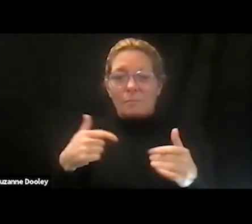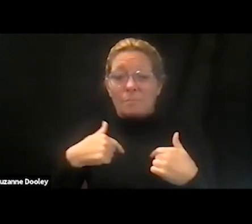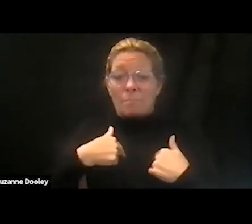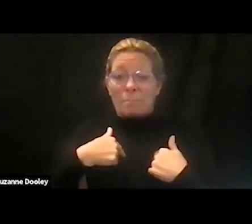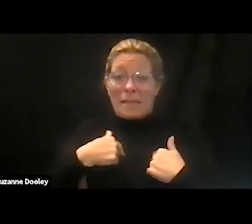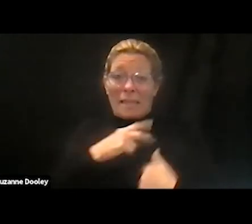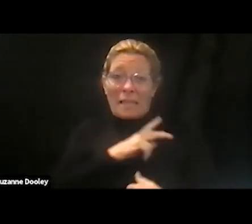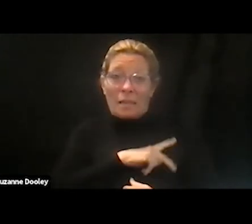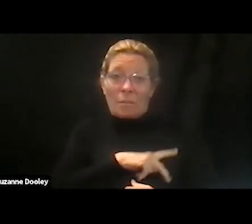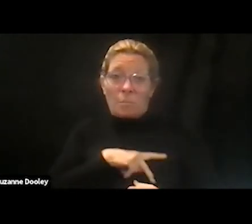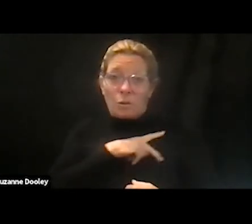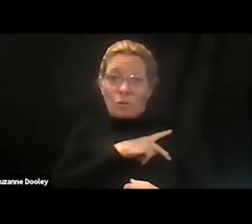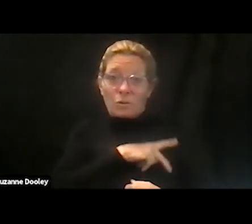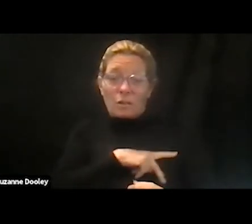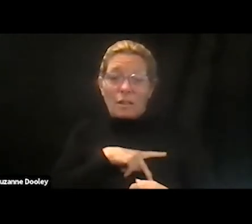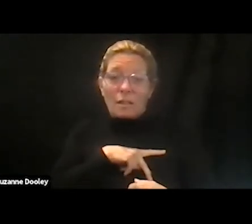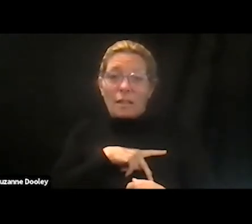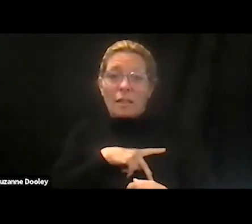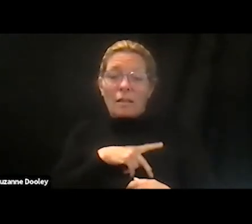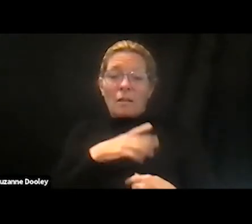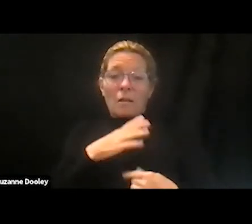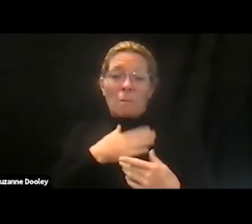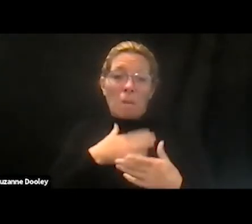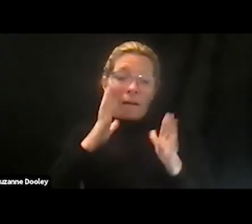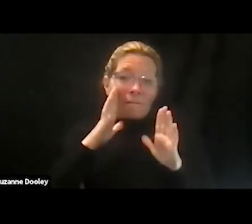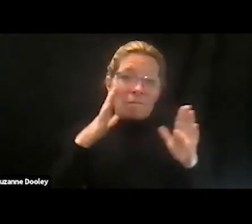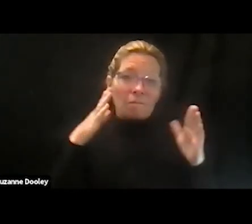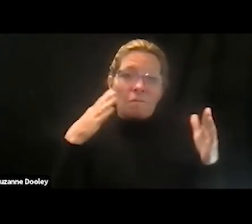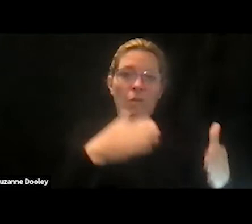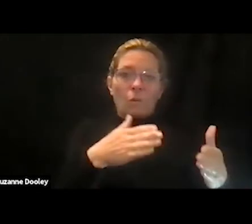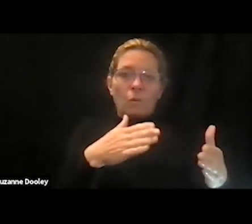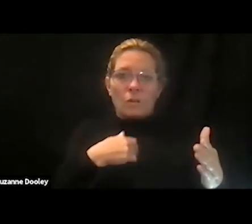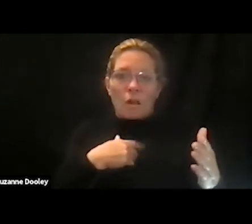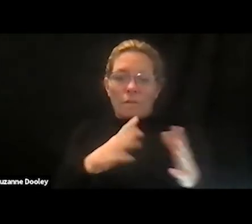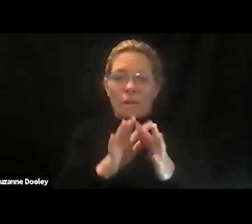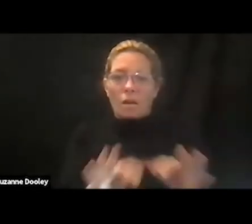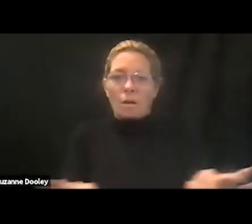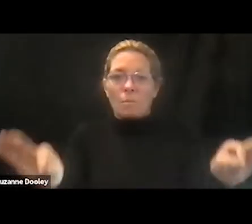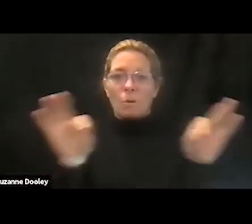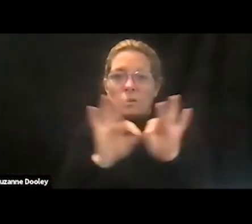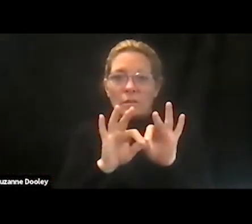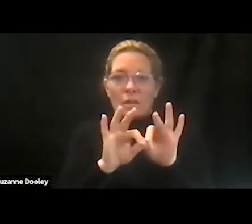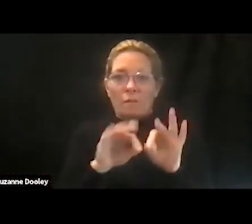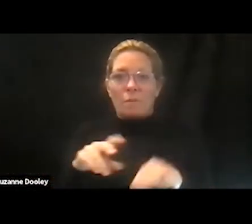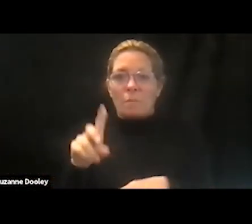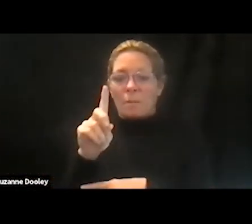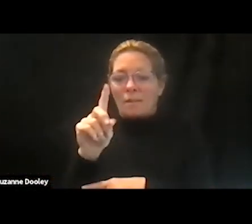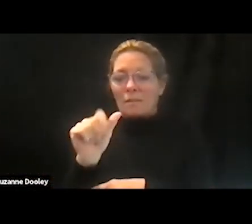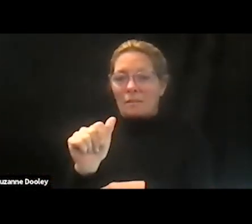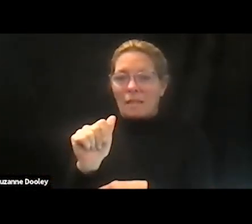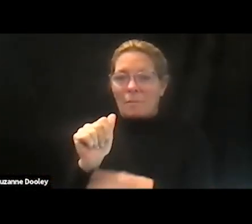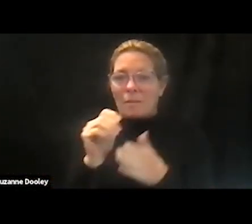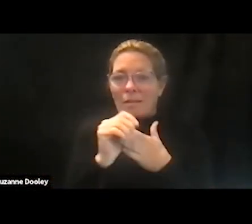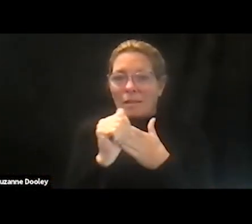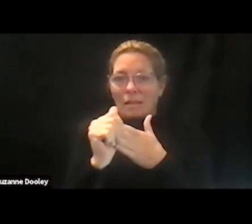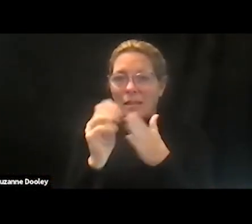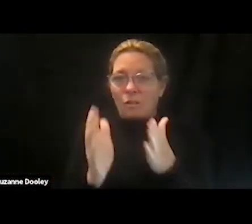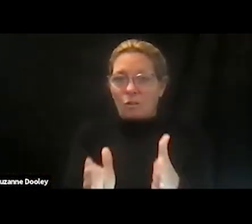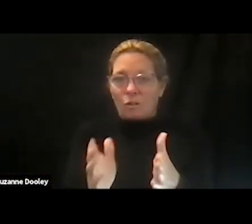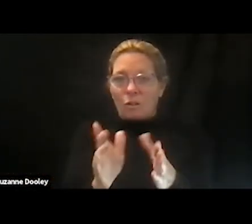I have personally leaned into the importance, especially leaning into being a disabled leader, and the importance of